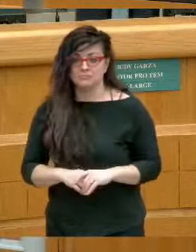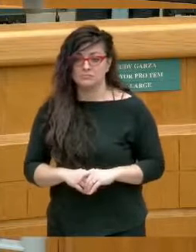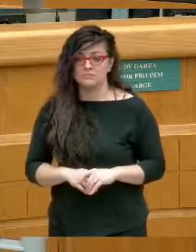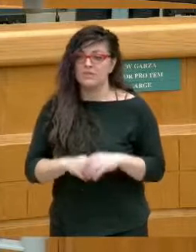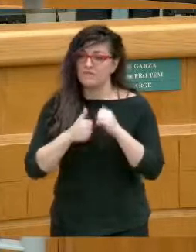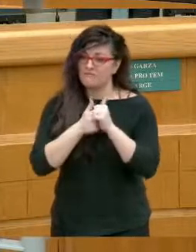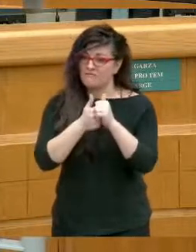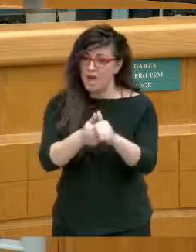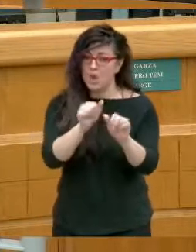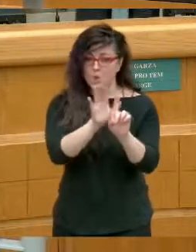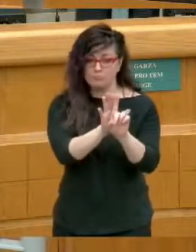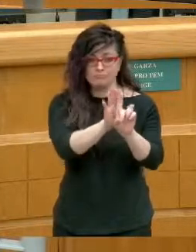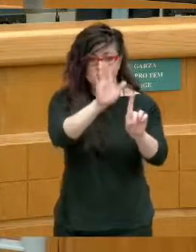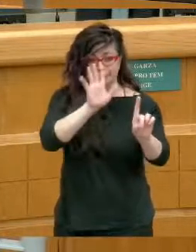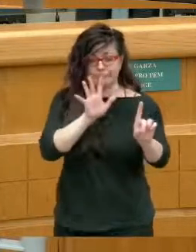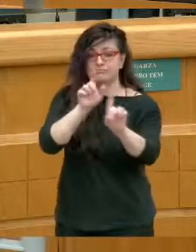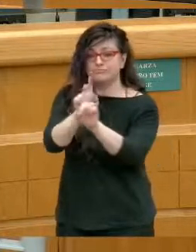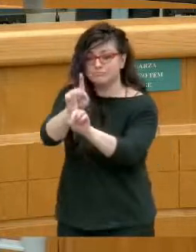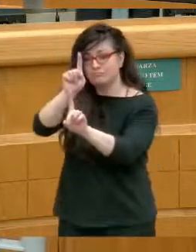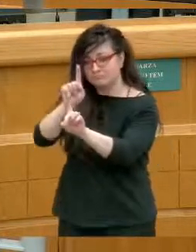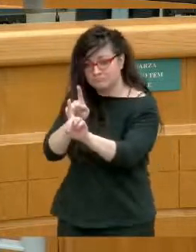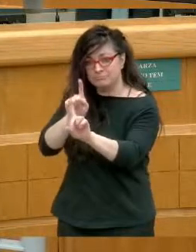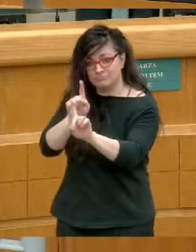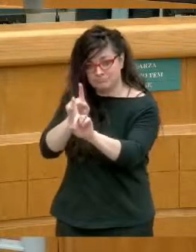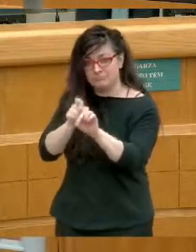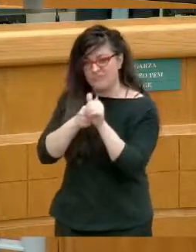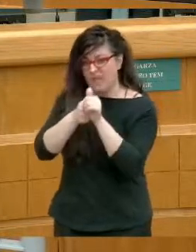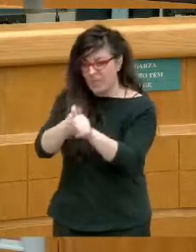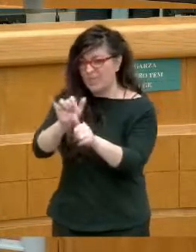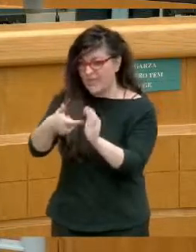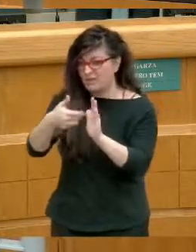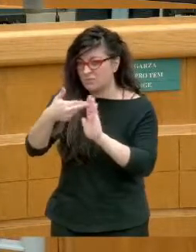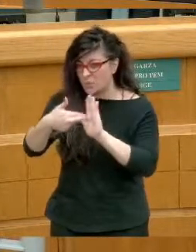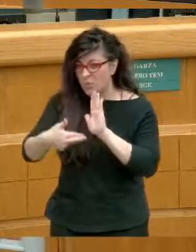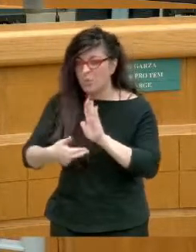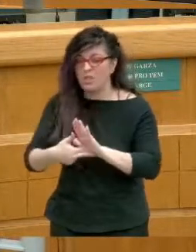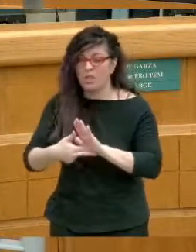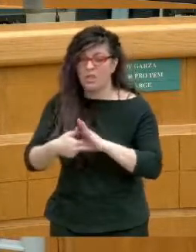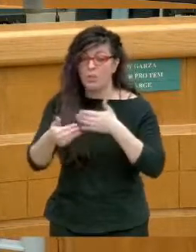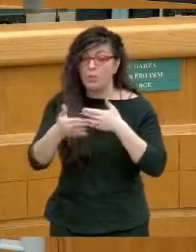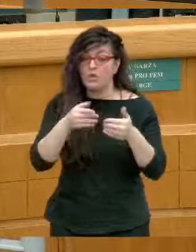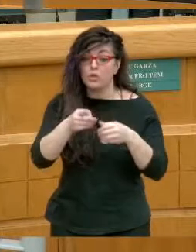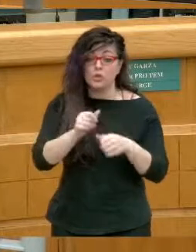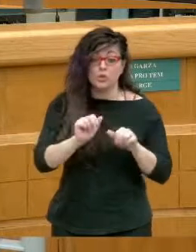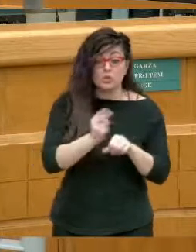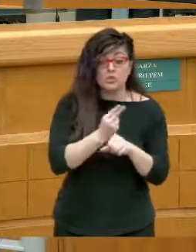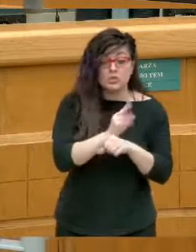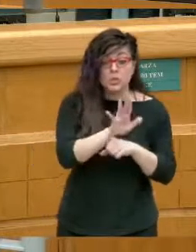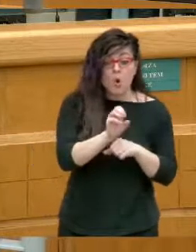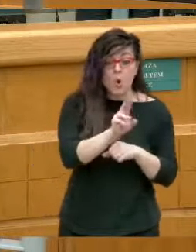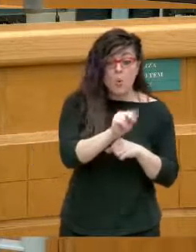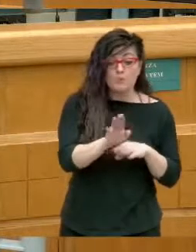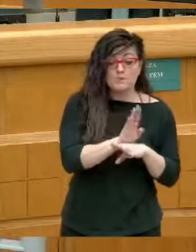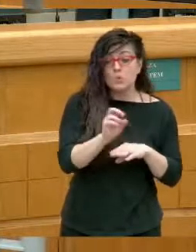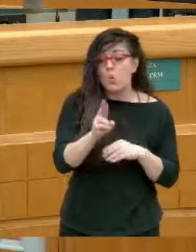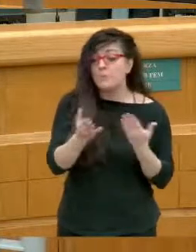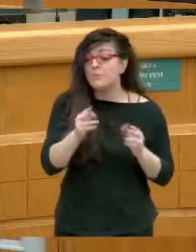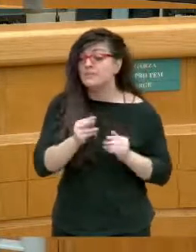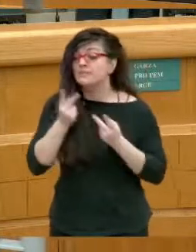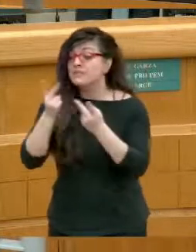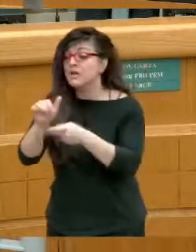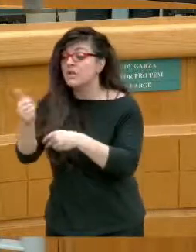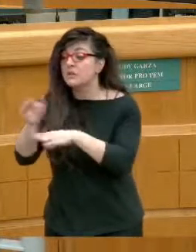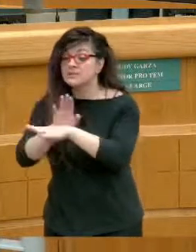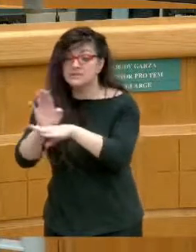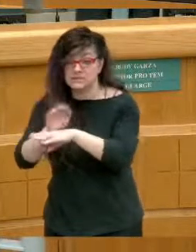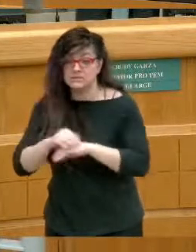distancing guidelines and other posted guidelines when using facilities or visiting offices. Continue to wear your mask, especially